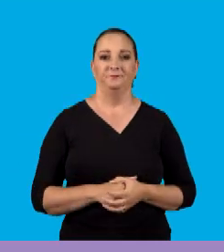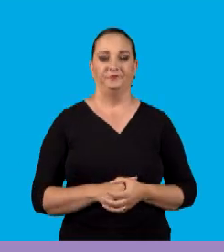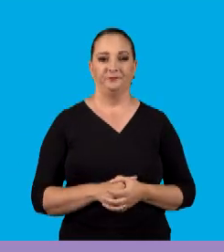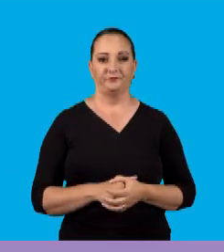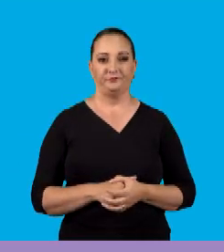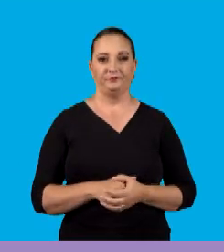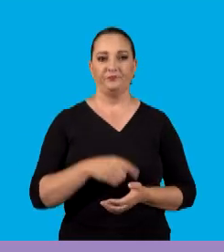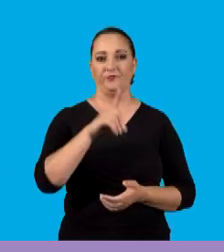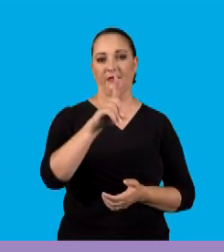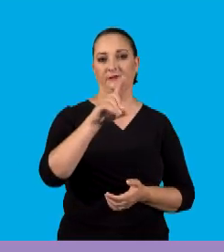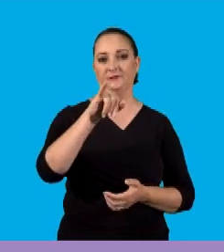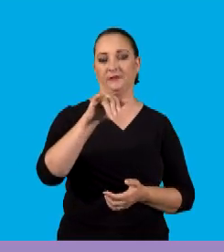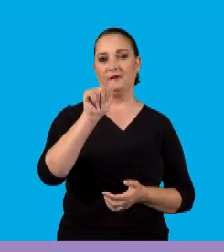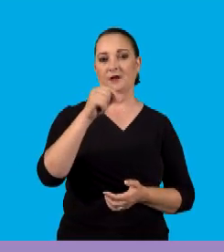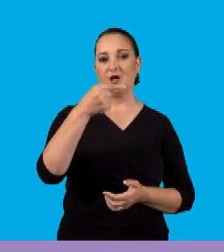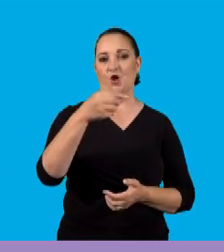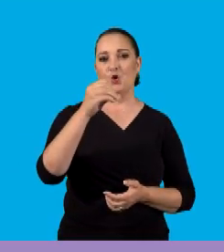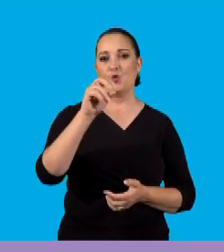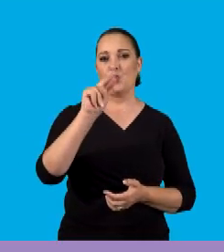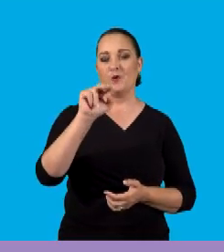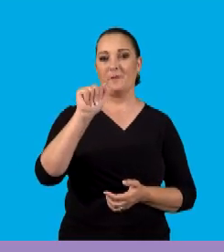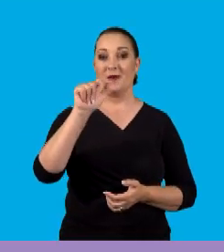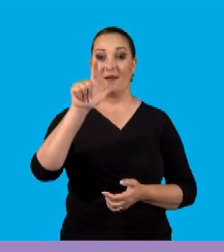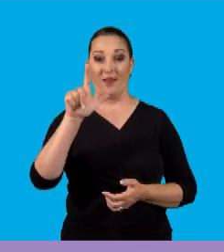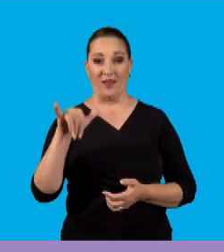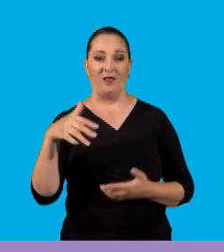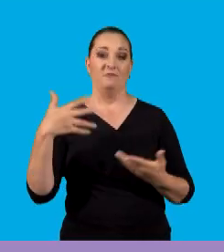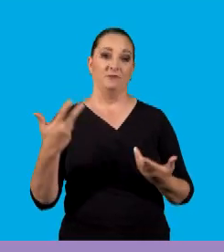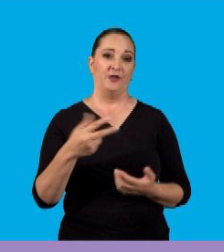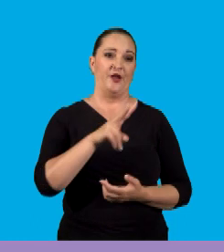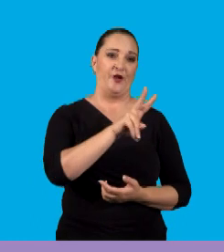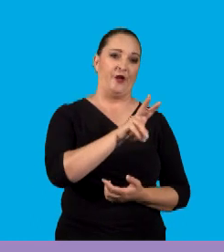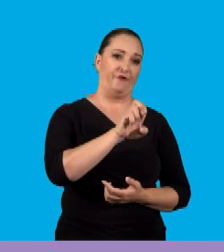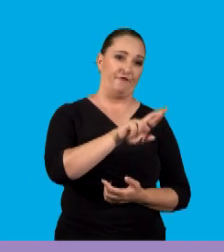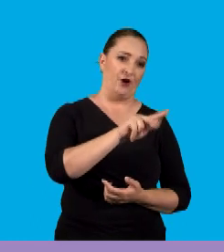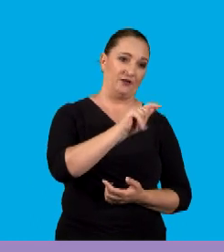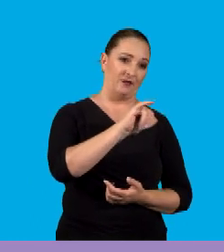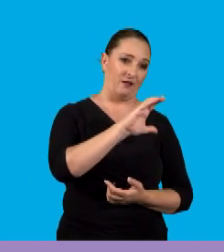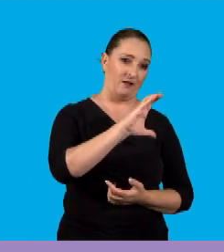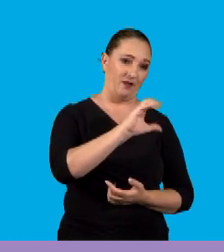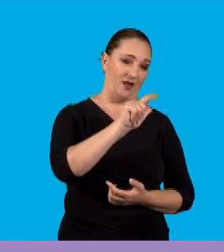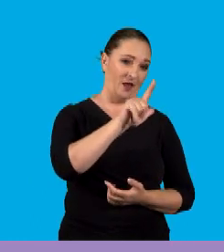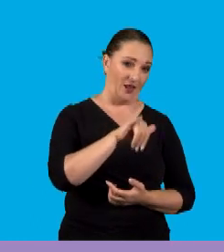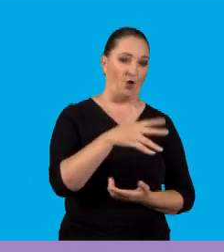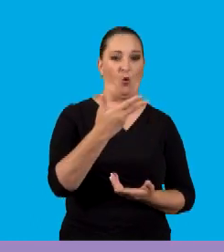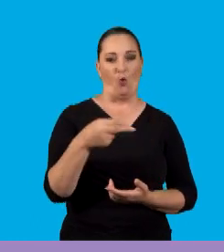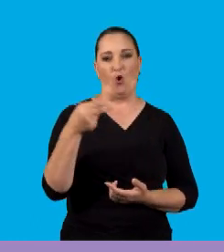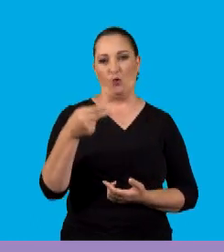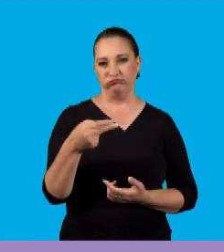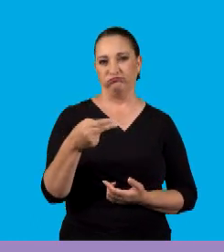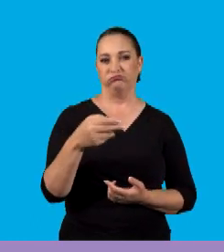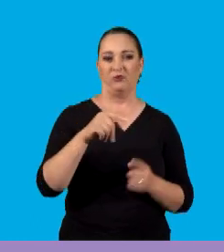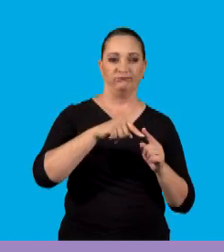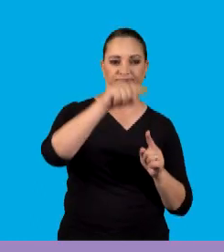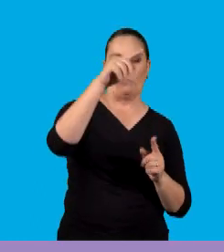there is placed diagonally. But all of these that are presented there, whether it's vertically or horizontally straight